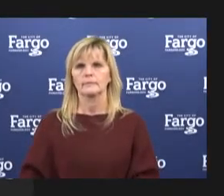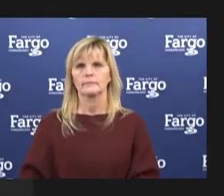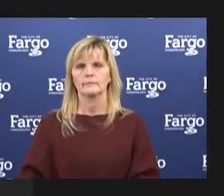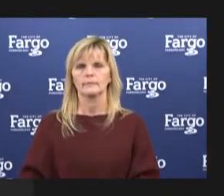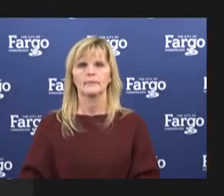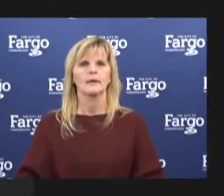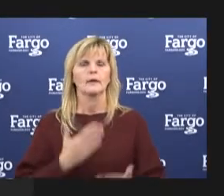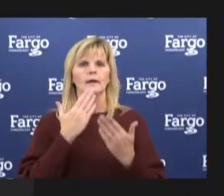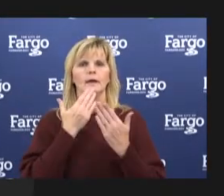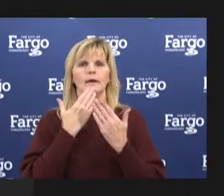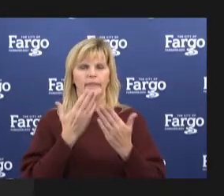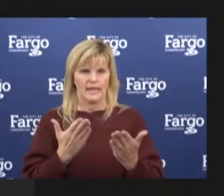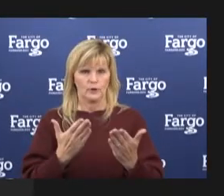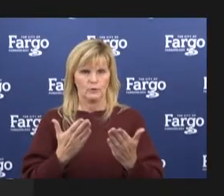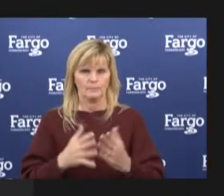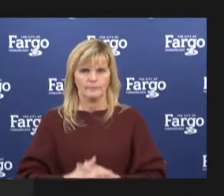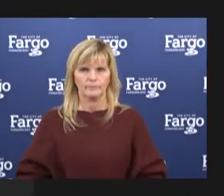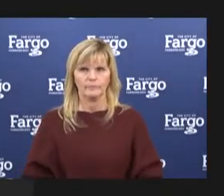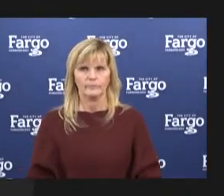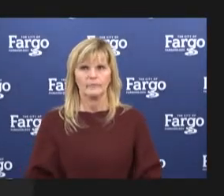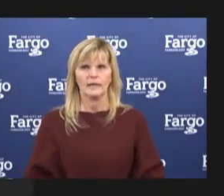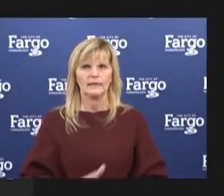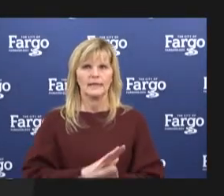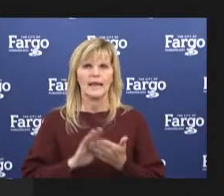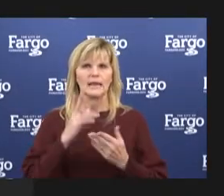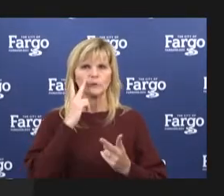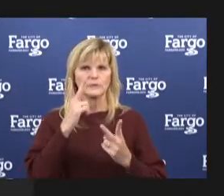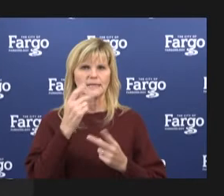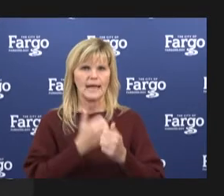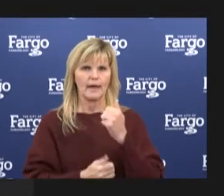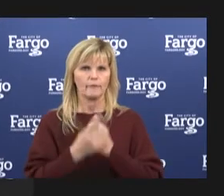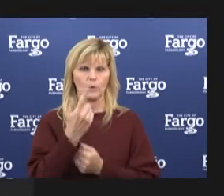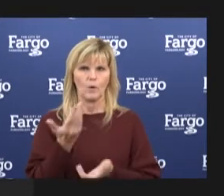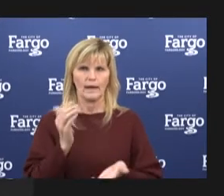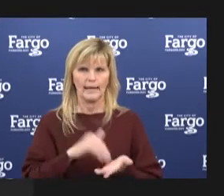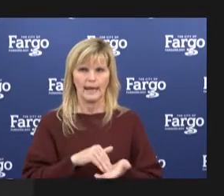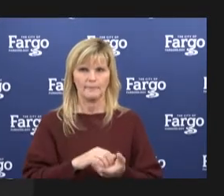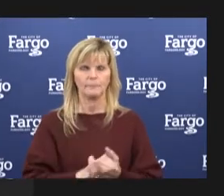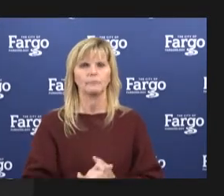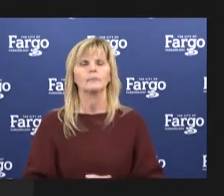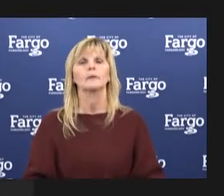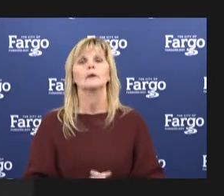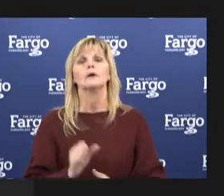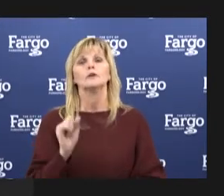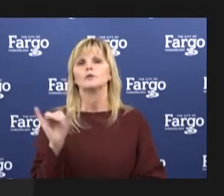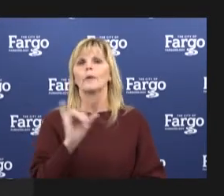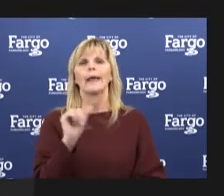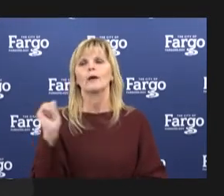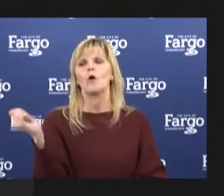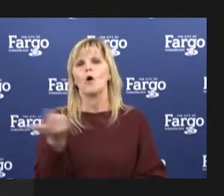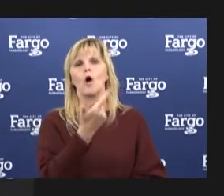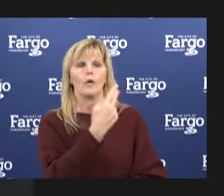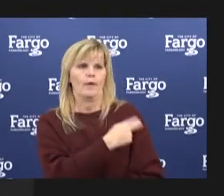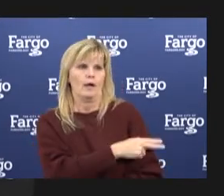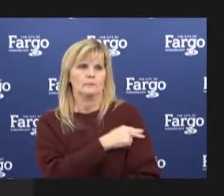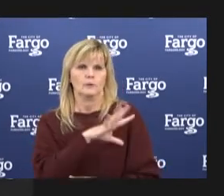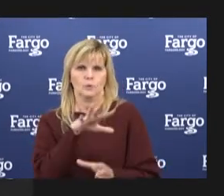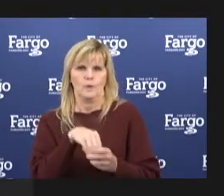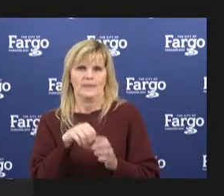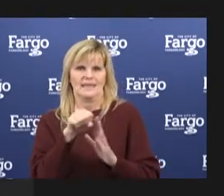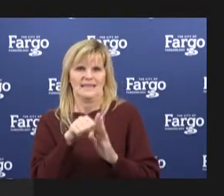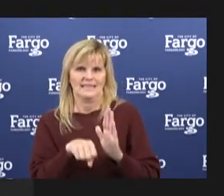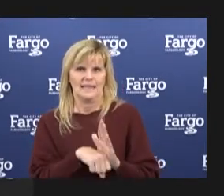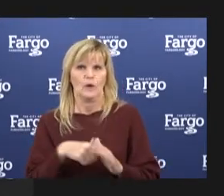Thank you, Mayor, and nice to see everybody again. So like all the hospitals in the state, we have been